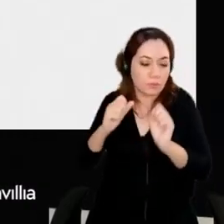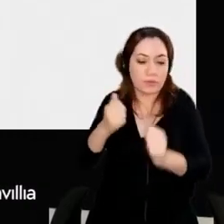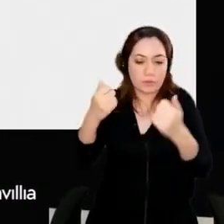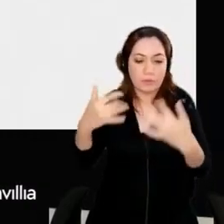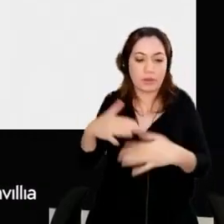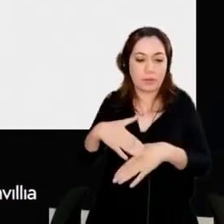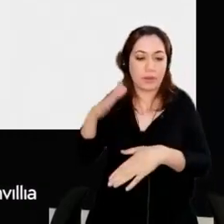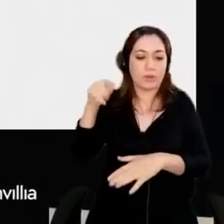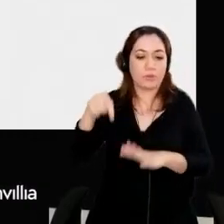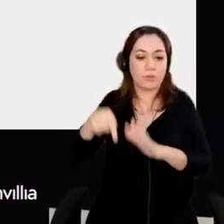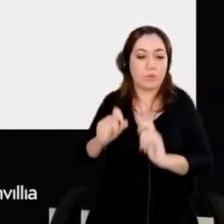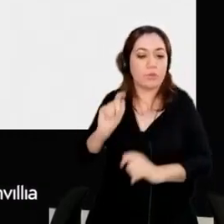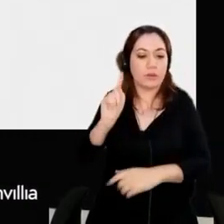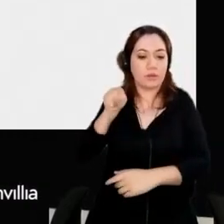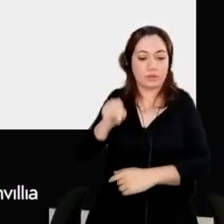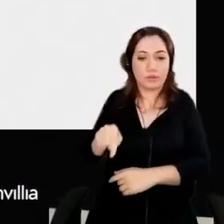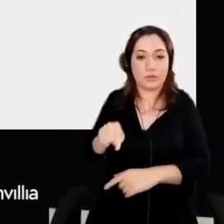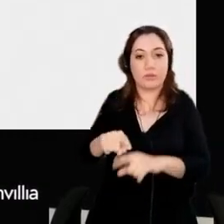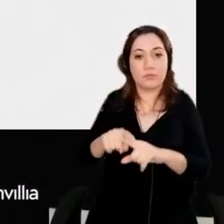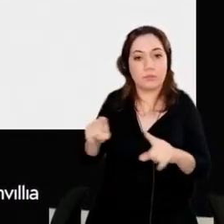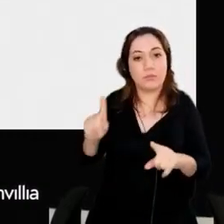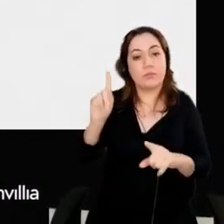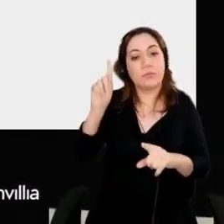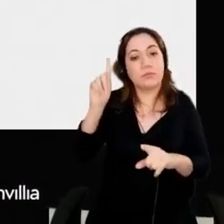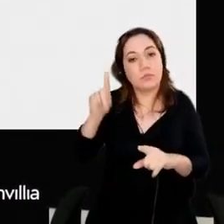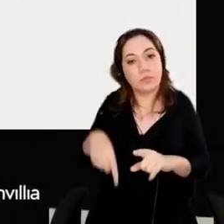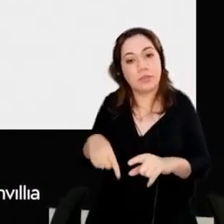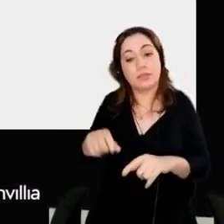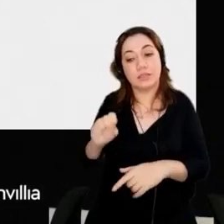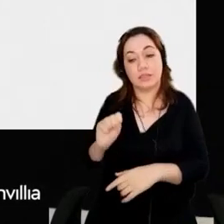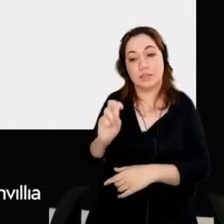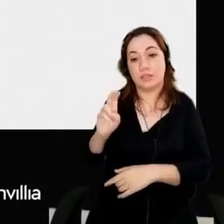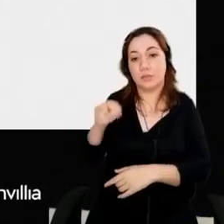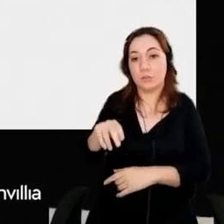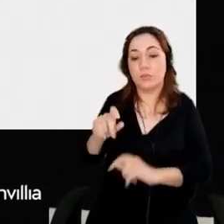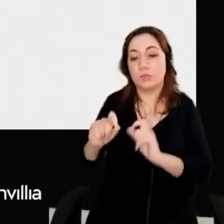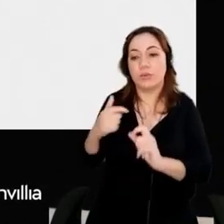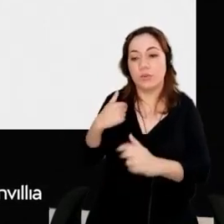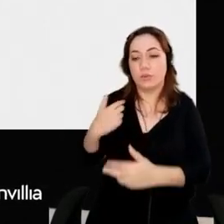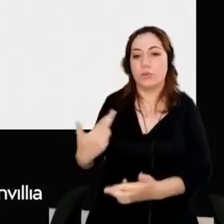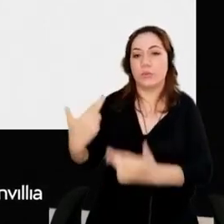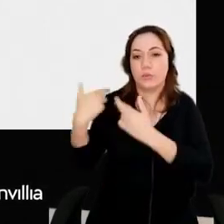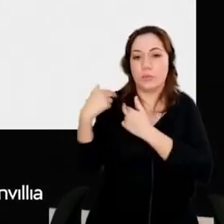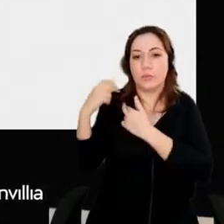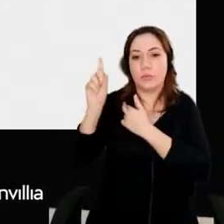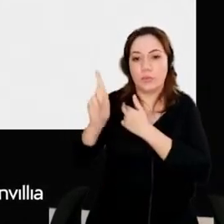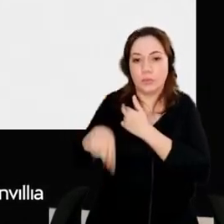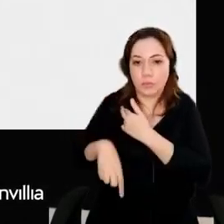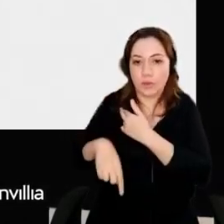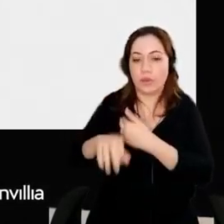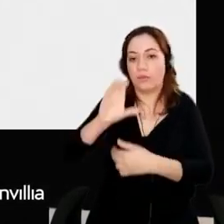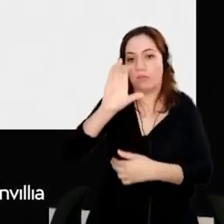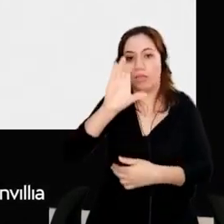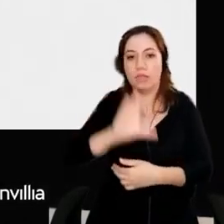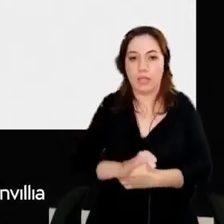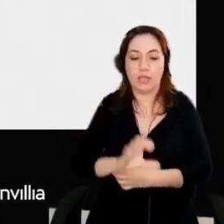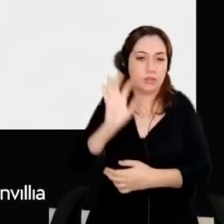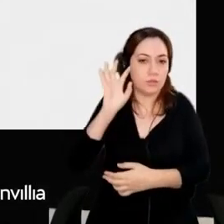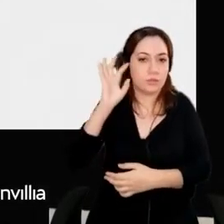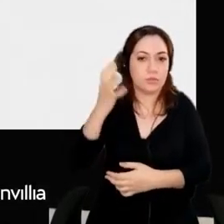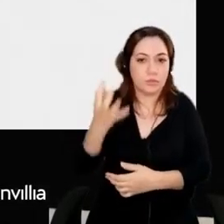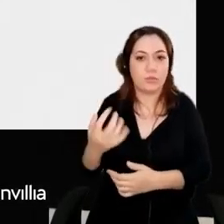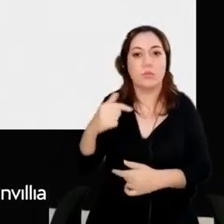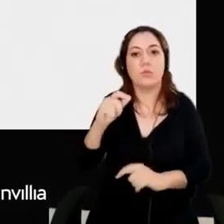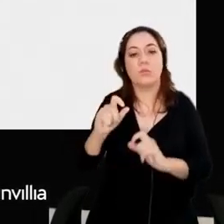But specifically at Sun, I'm responsible for our customer solutions. And what that means is I work with a lot